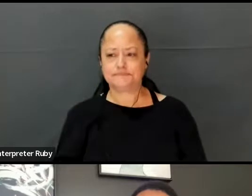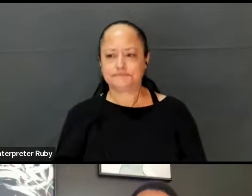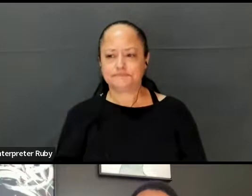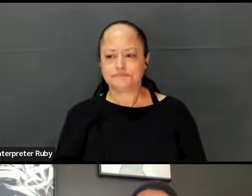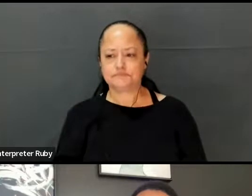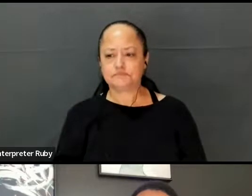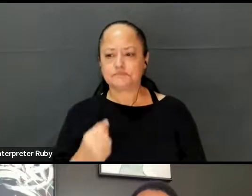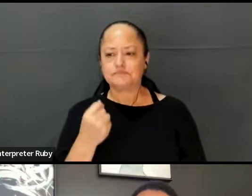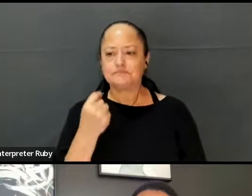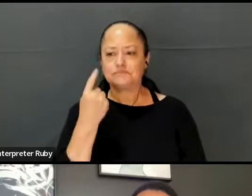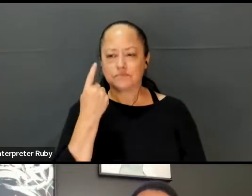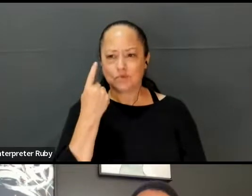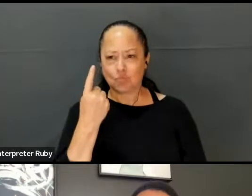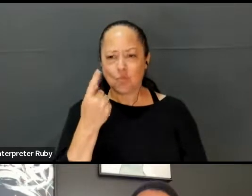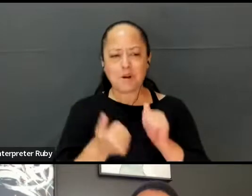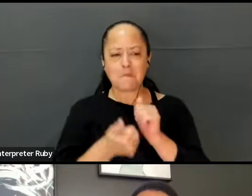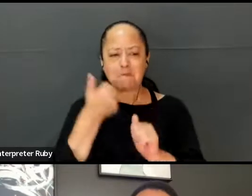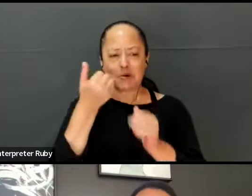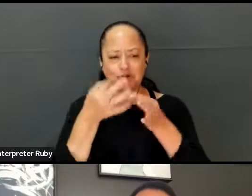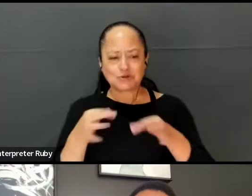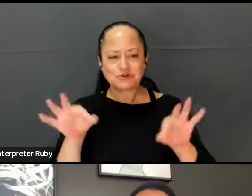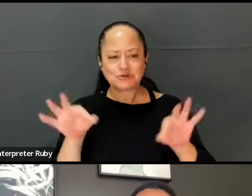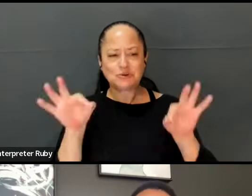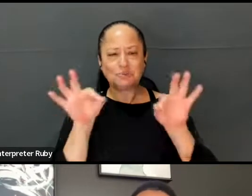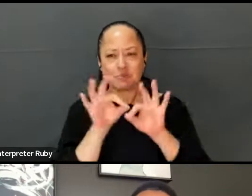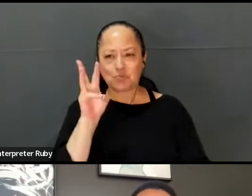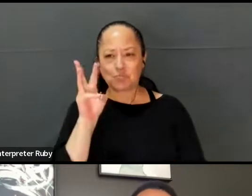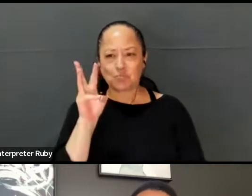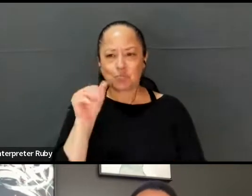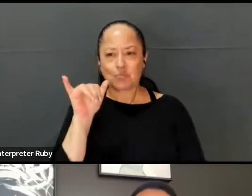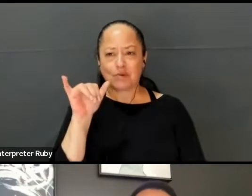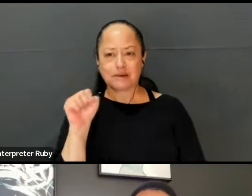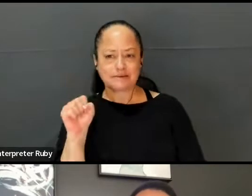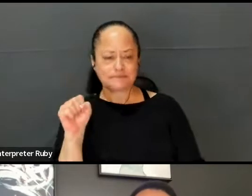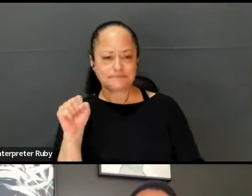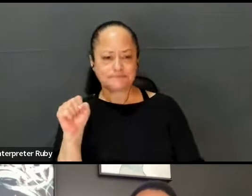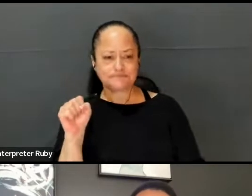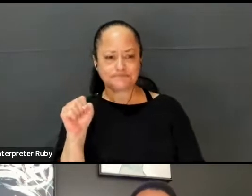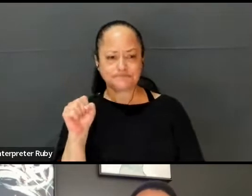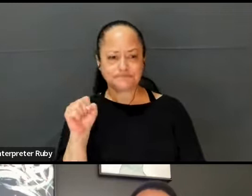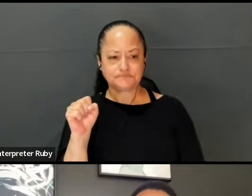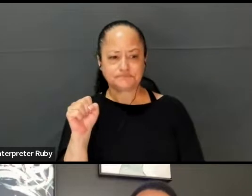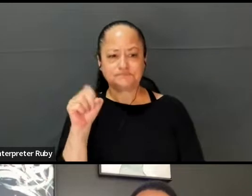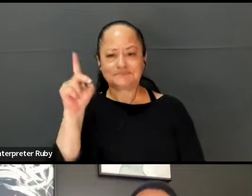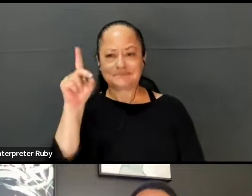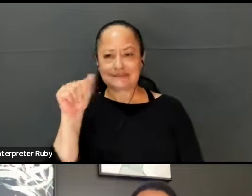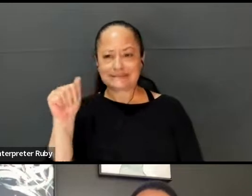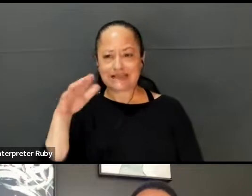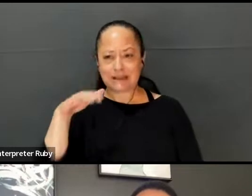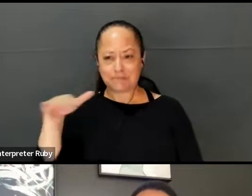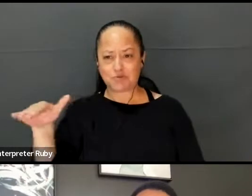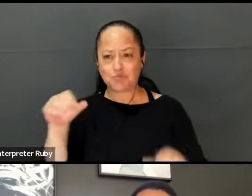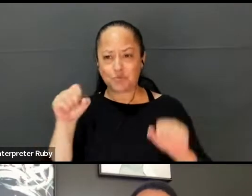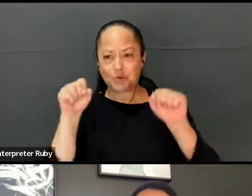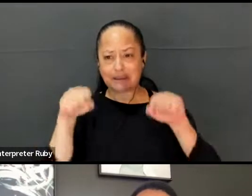the most important ways that a disabled child